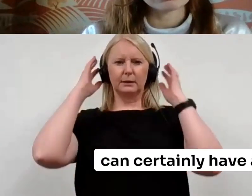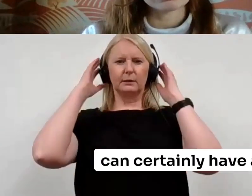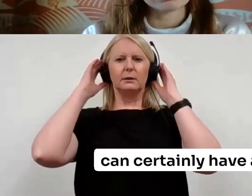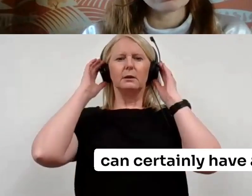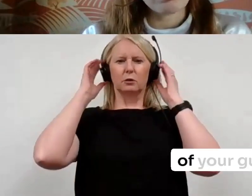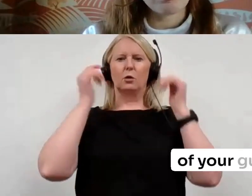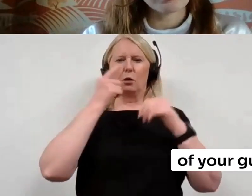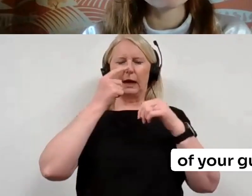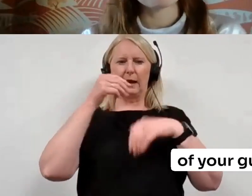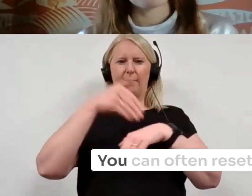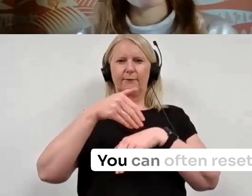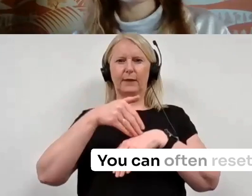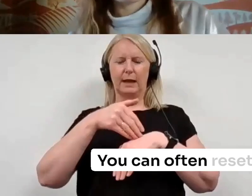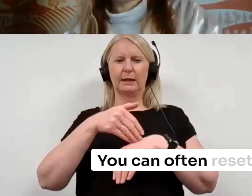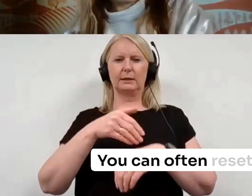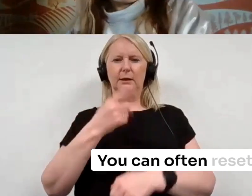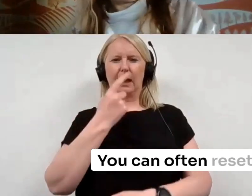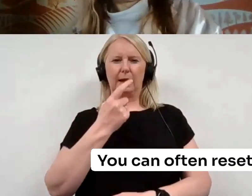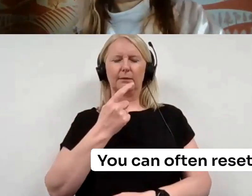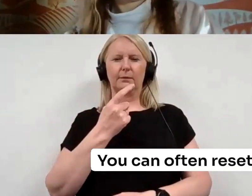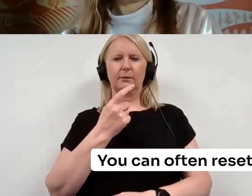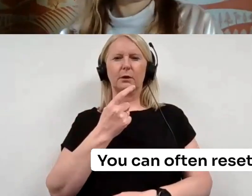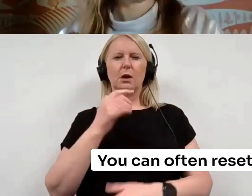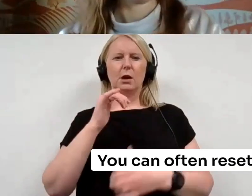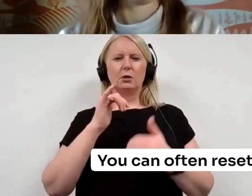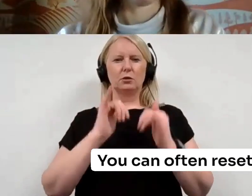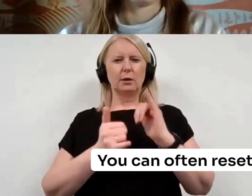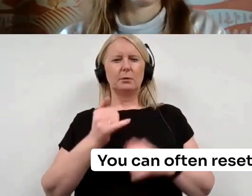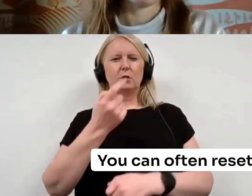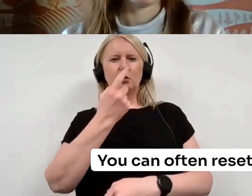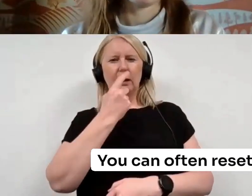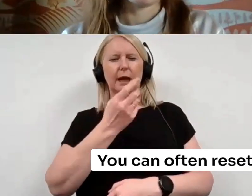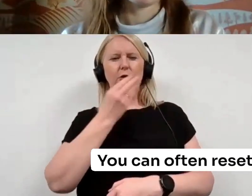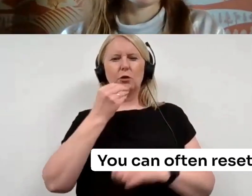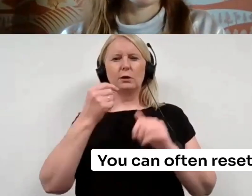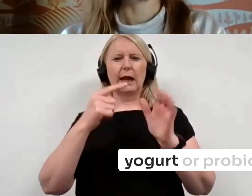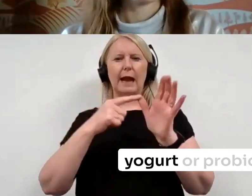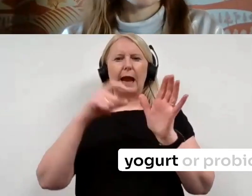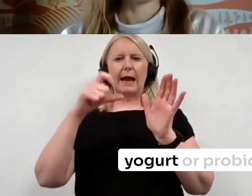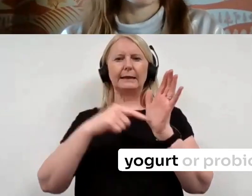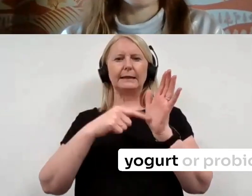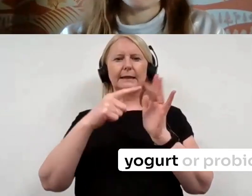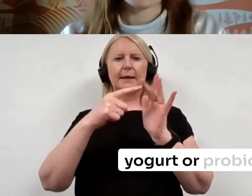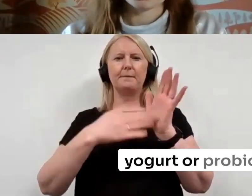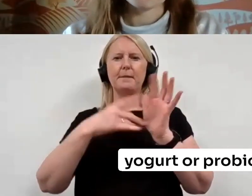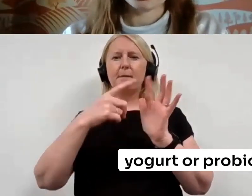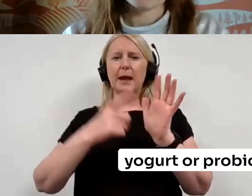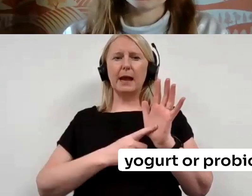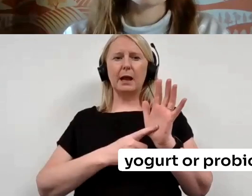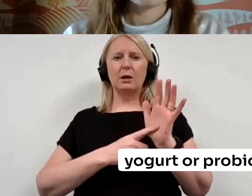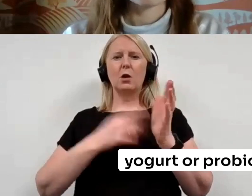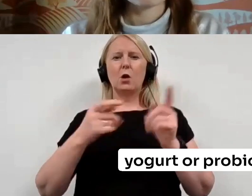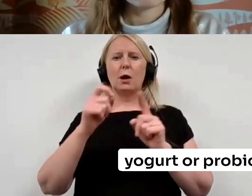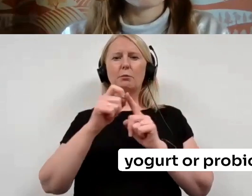effect on the bacteria of your gut. You're right. You can often reset that with Actimel or live yogurt, or